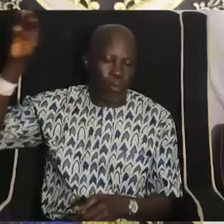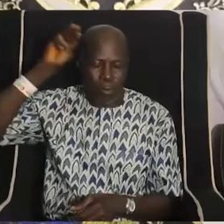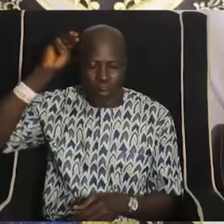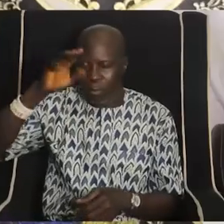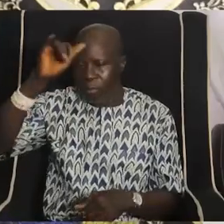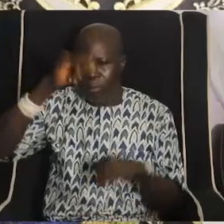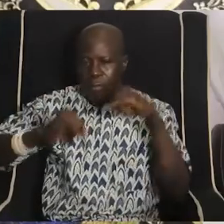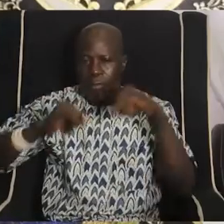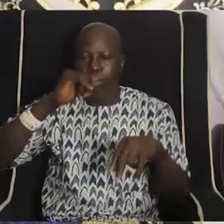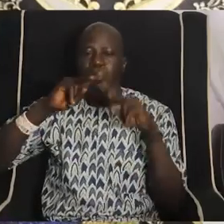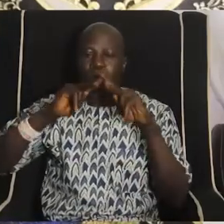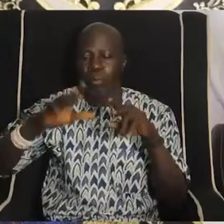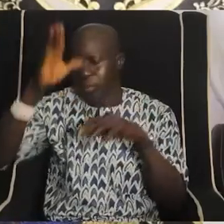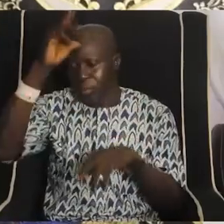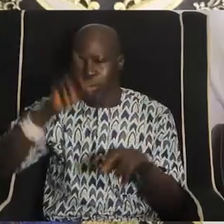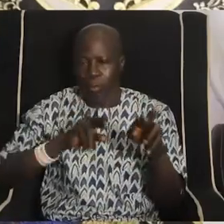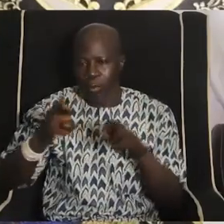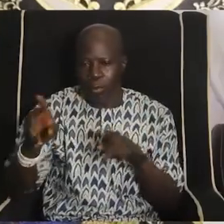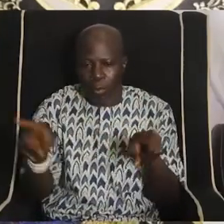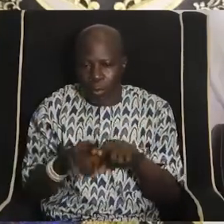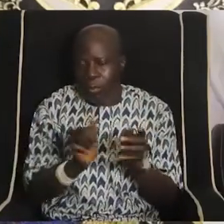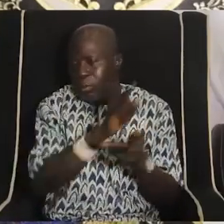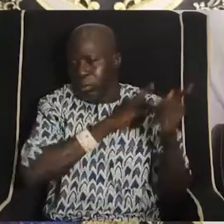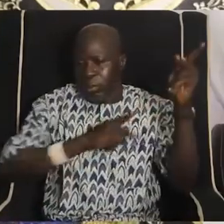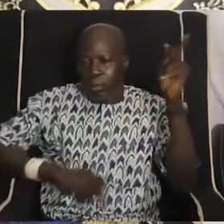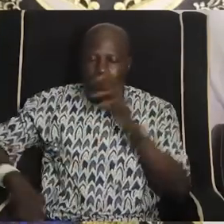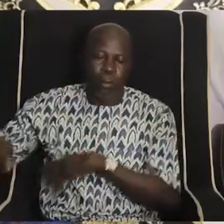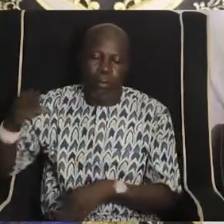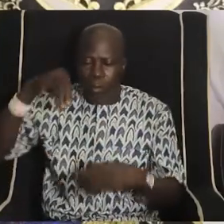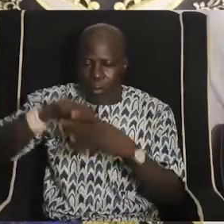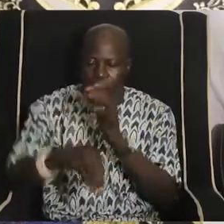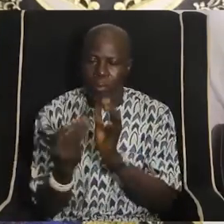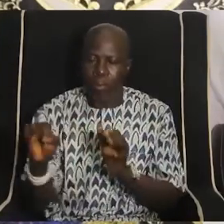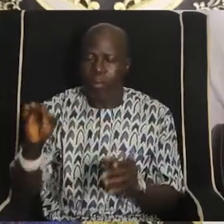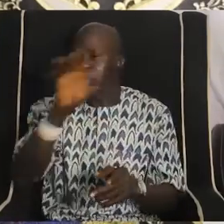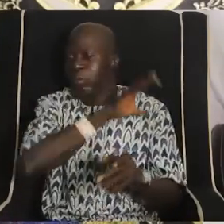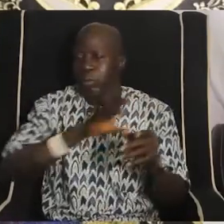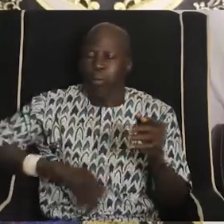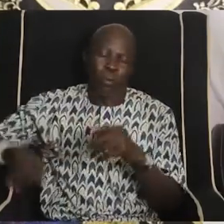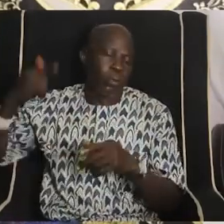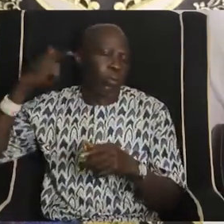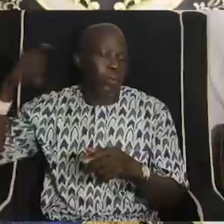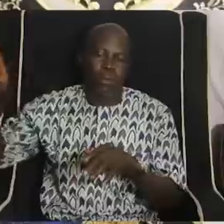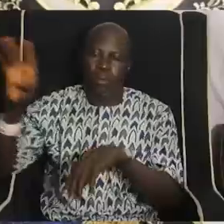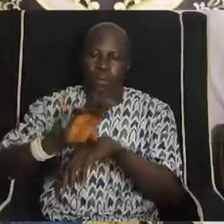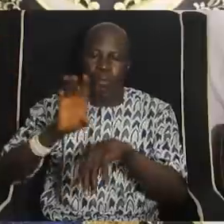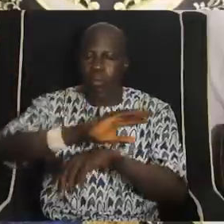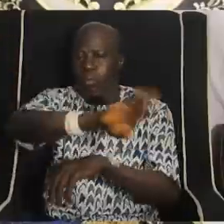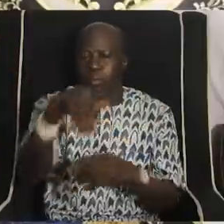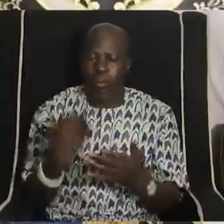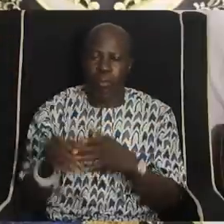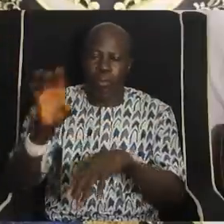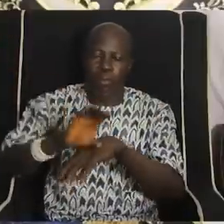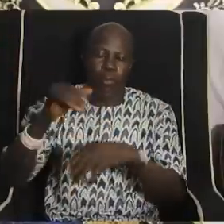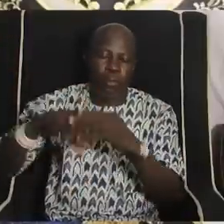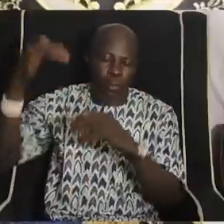J.P. Babasebioba. Lati, your city of Calvary Church, land of reality. Told you our name, Barimu Idiobi,